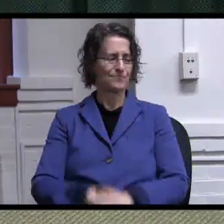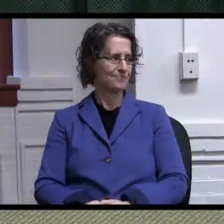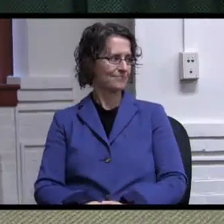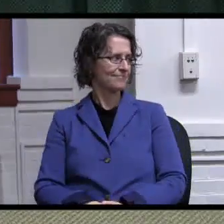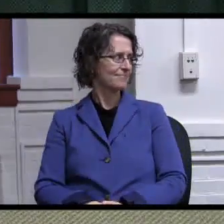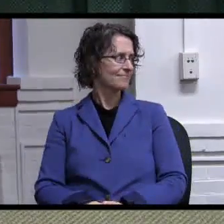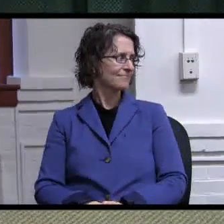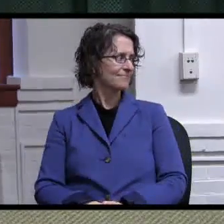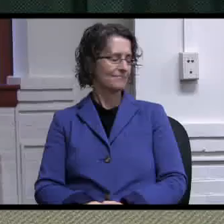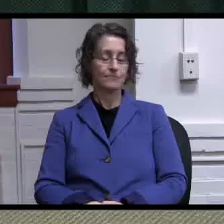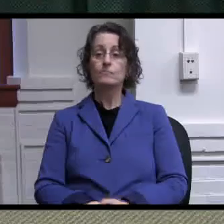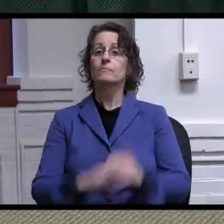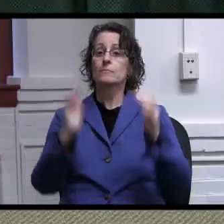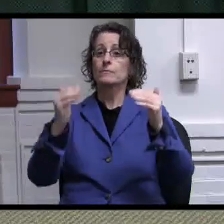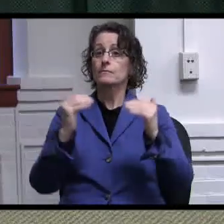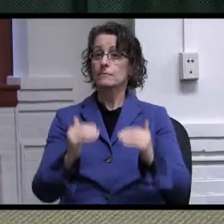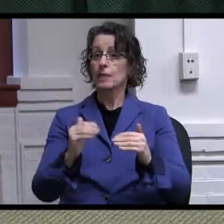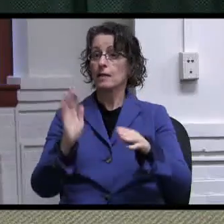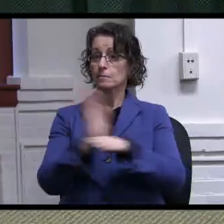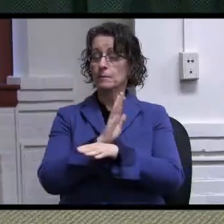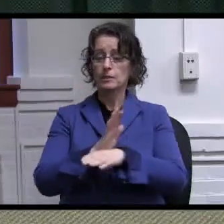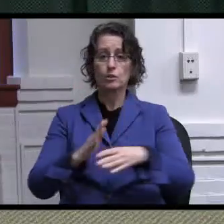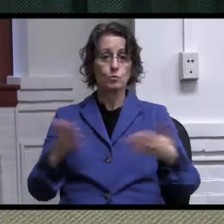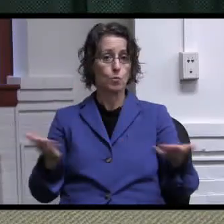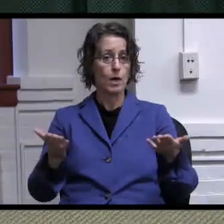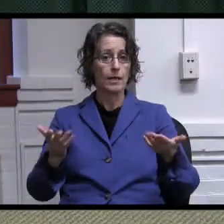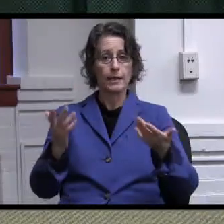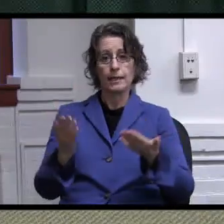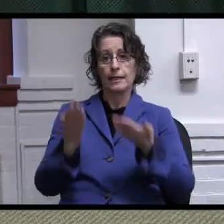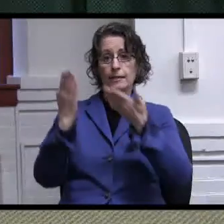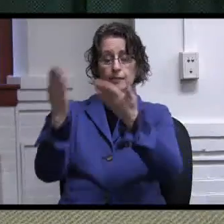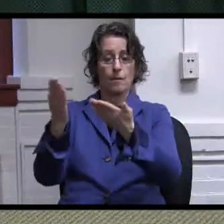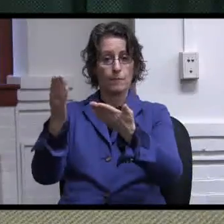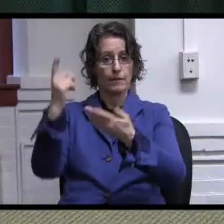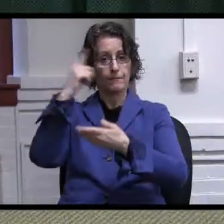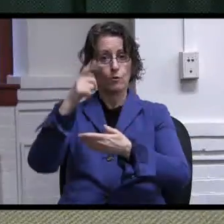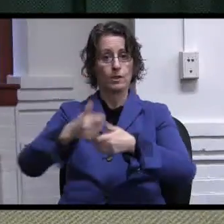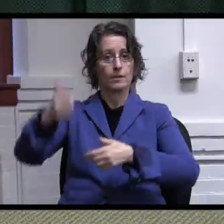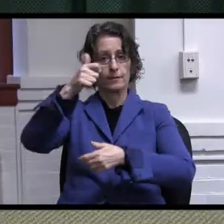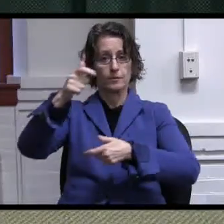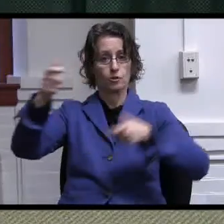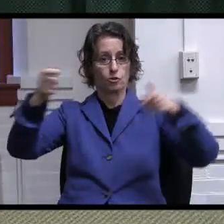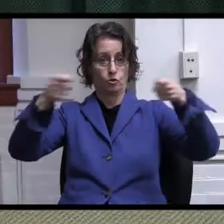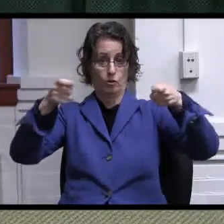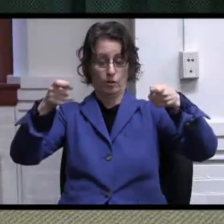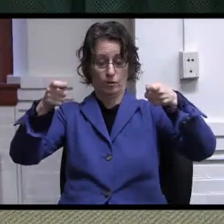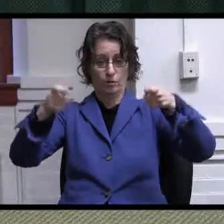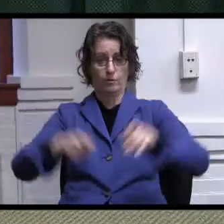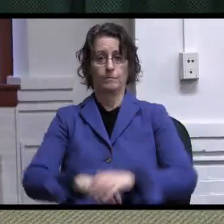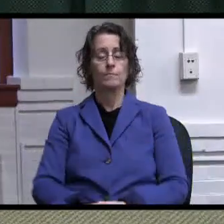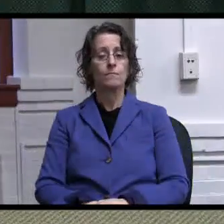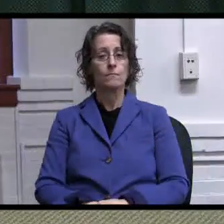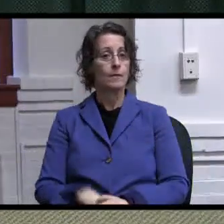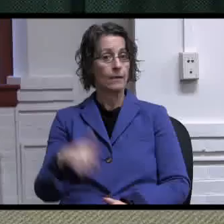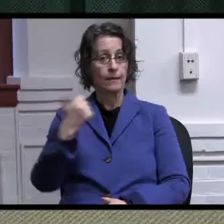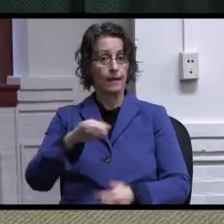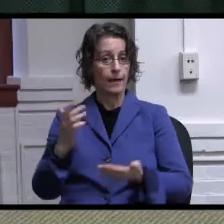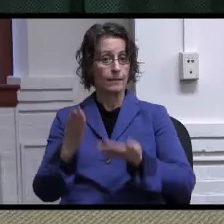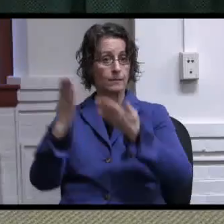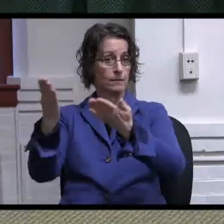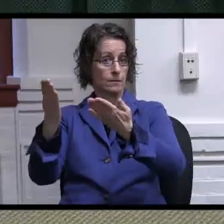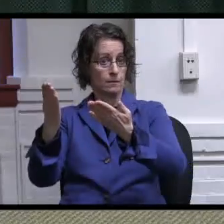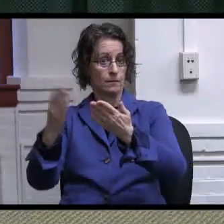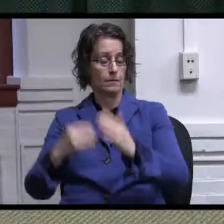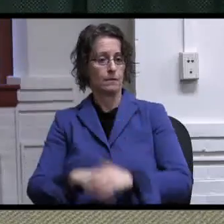So the next order of business is to take nominations for the chair of Select Board. Are there any nominations for